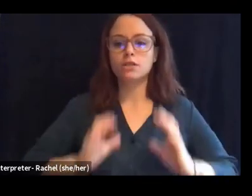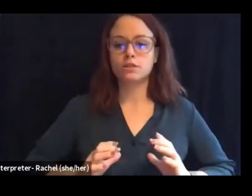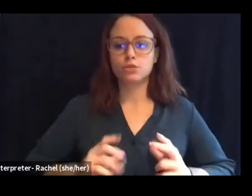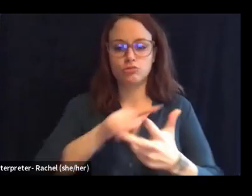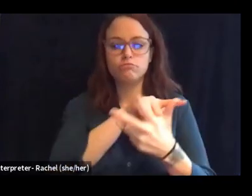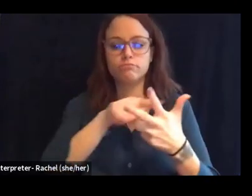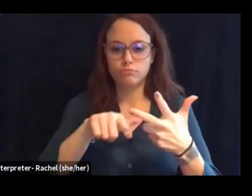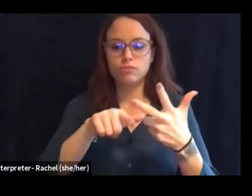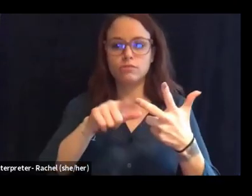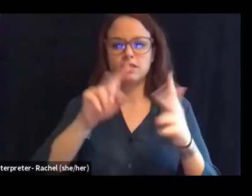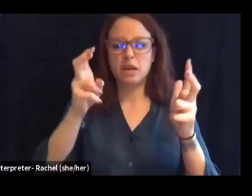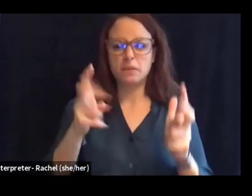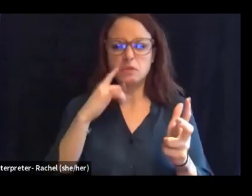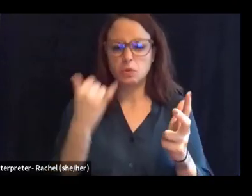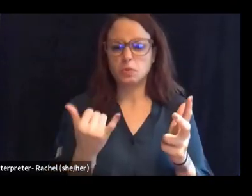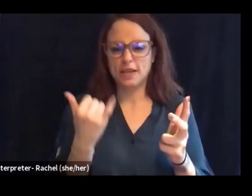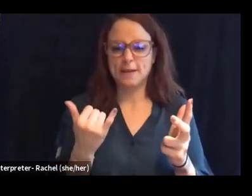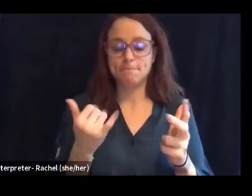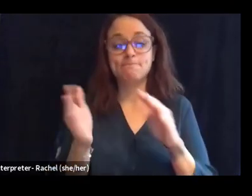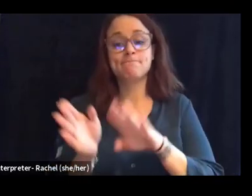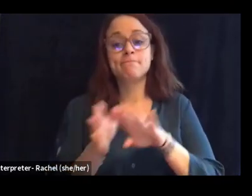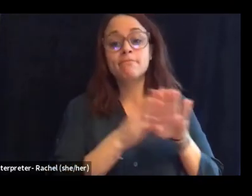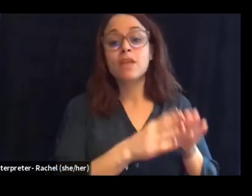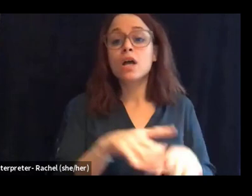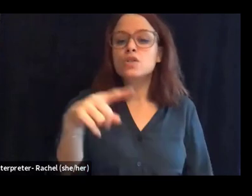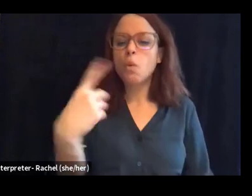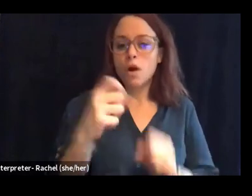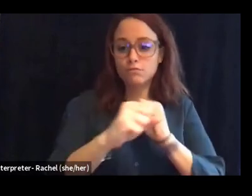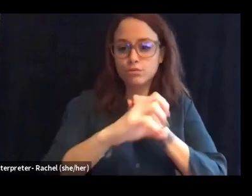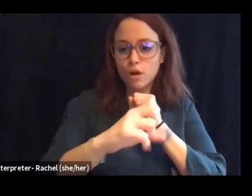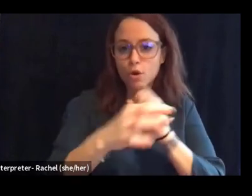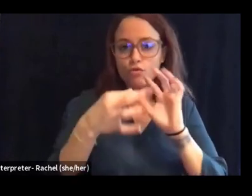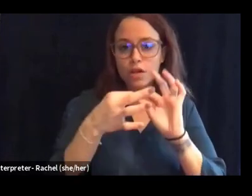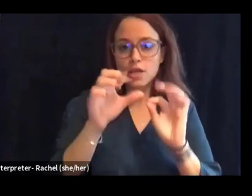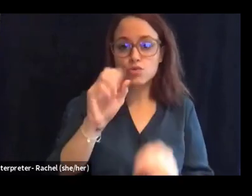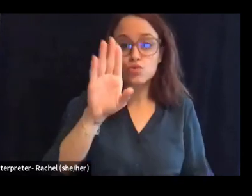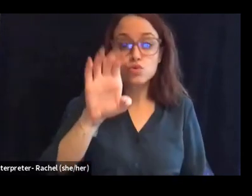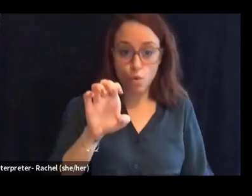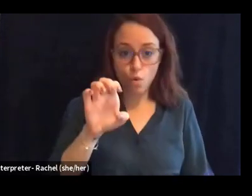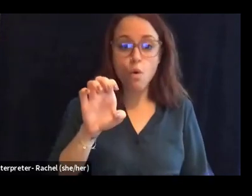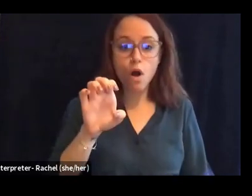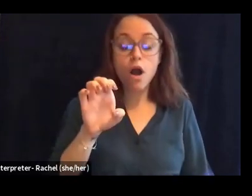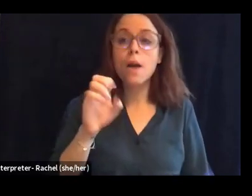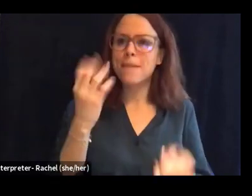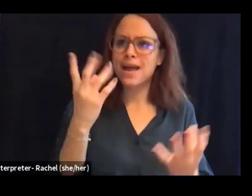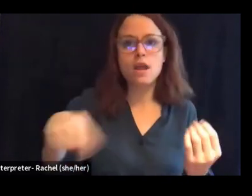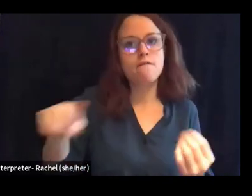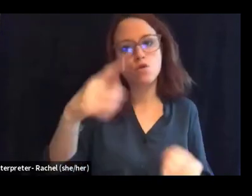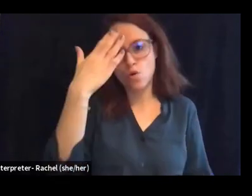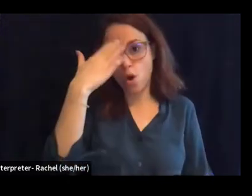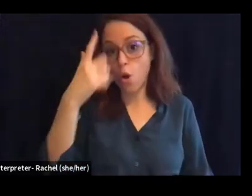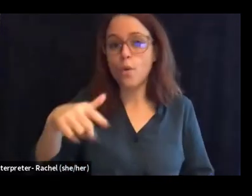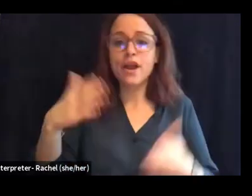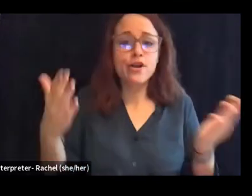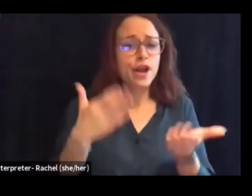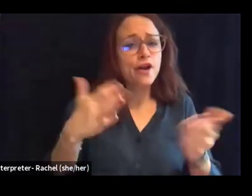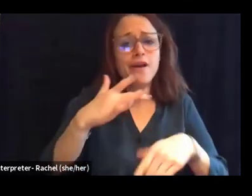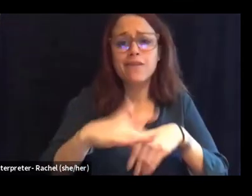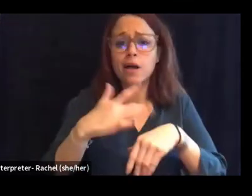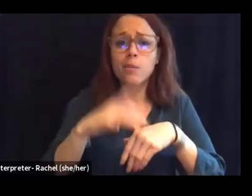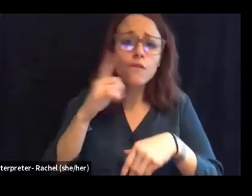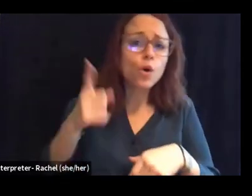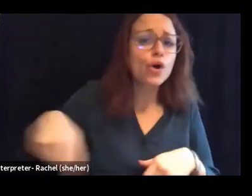quick promo on SCORE. Many of you know that we are available for one-on-one